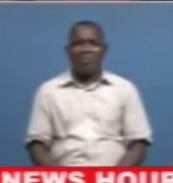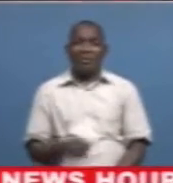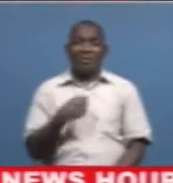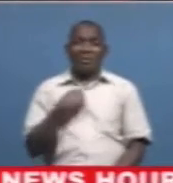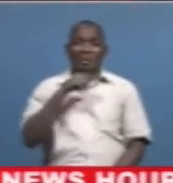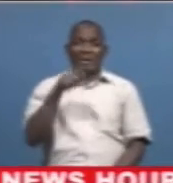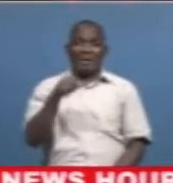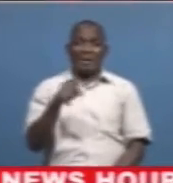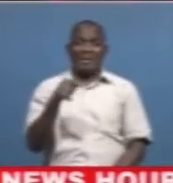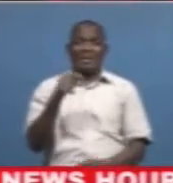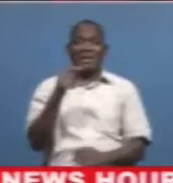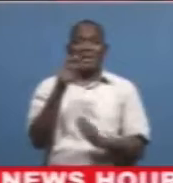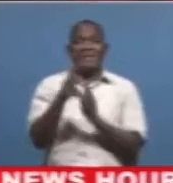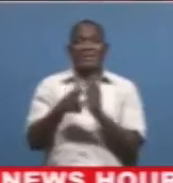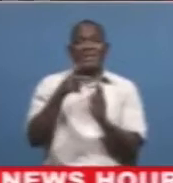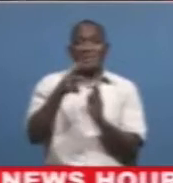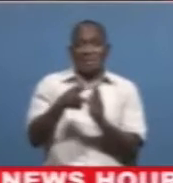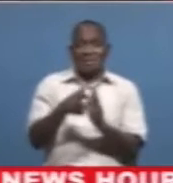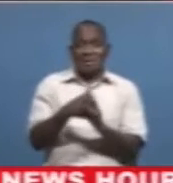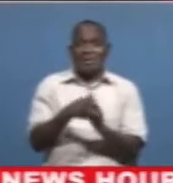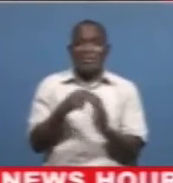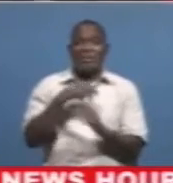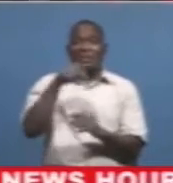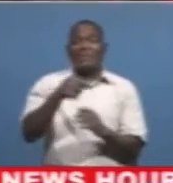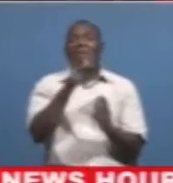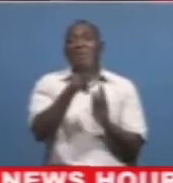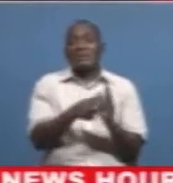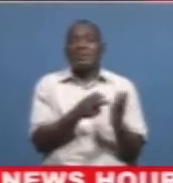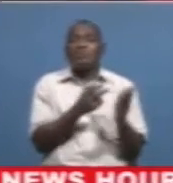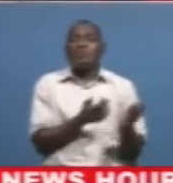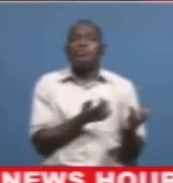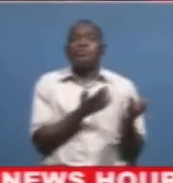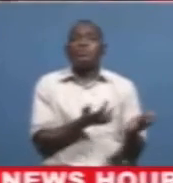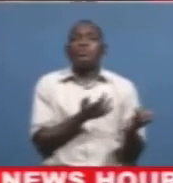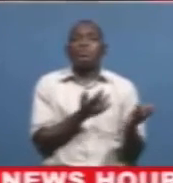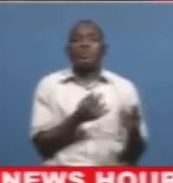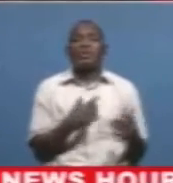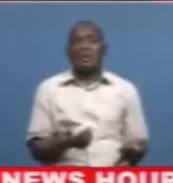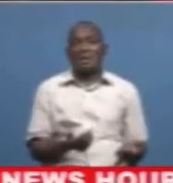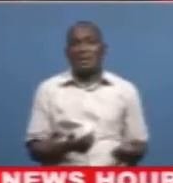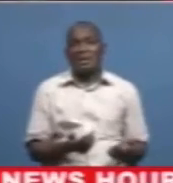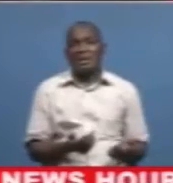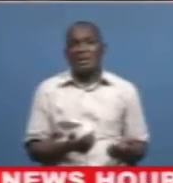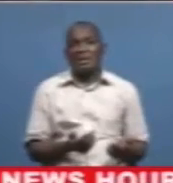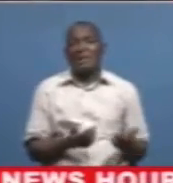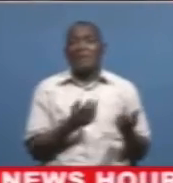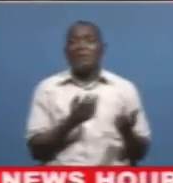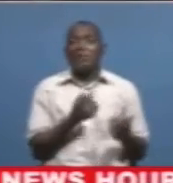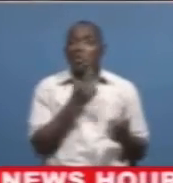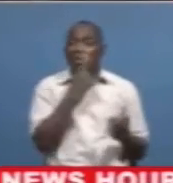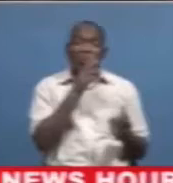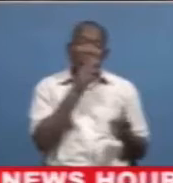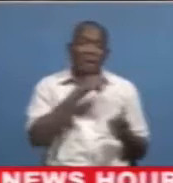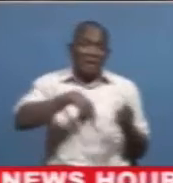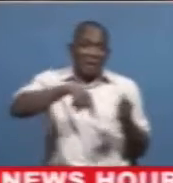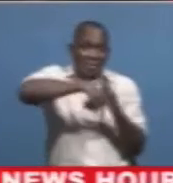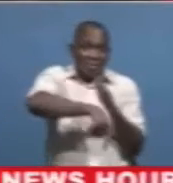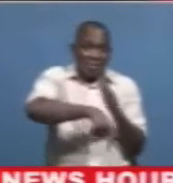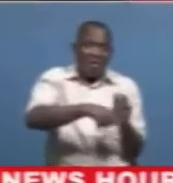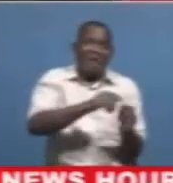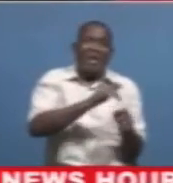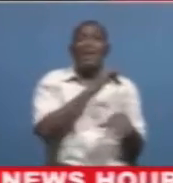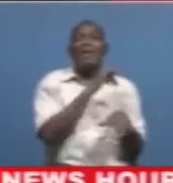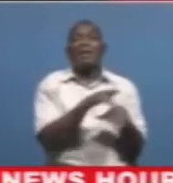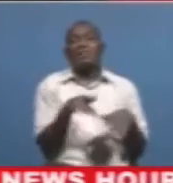I came here about 3 hours ago, but I'm still here. So we are here to find water and go and do what, to go and bath, some